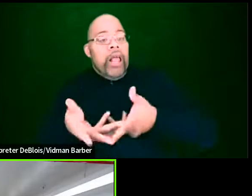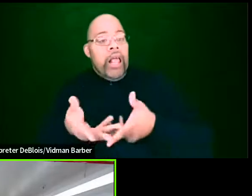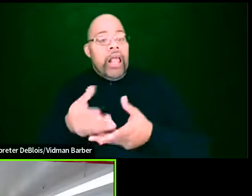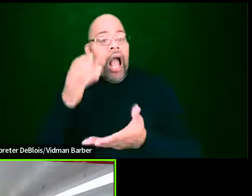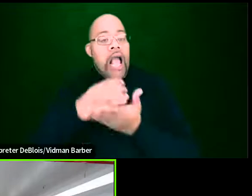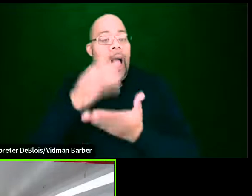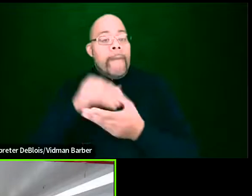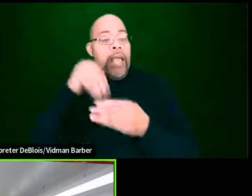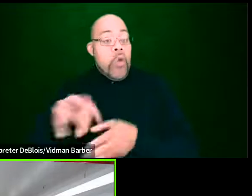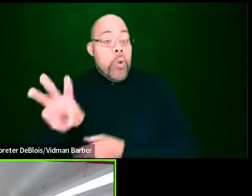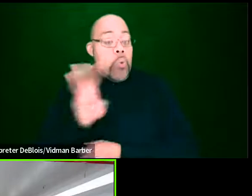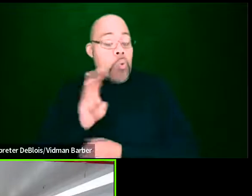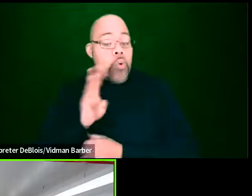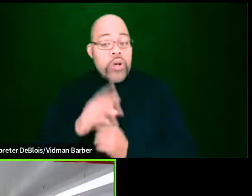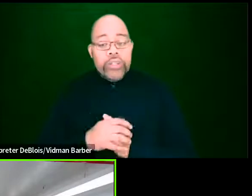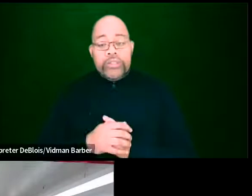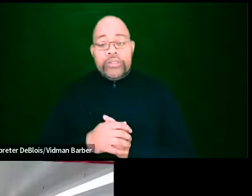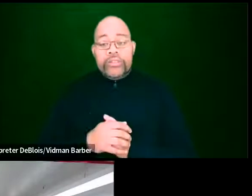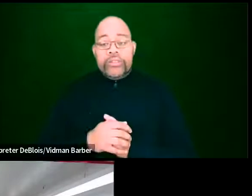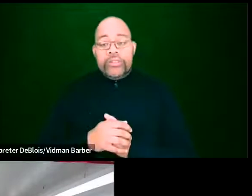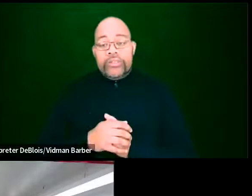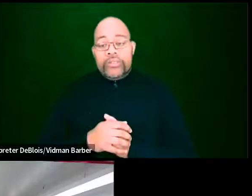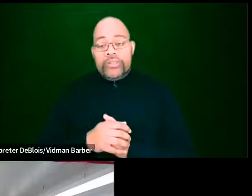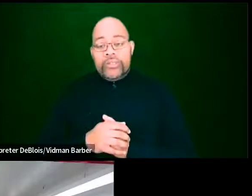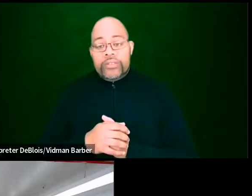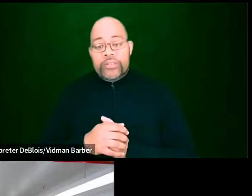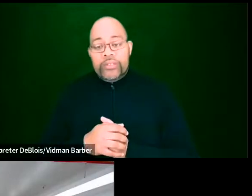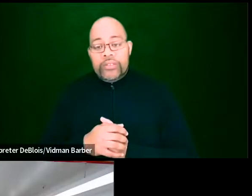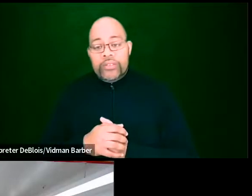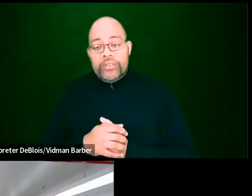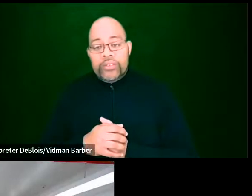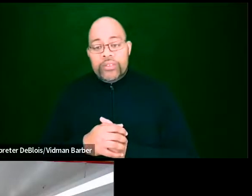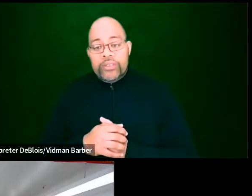into the water. Yes, I went to